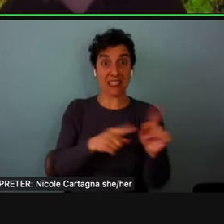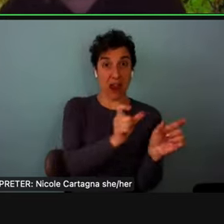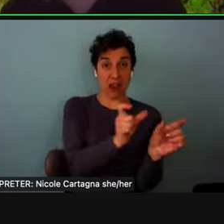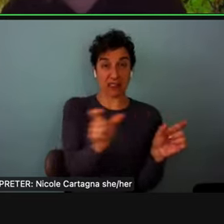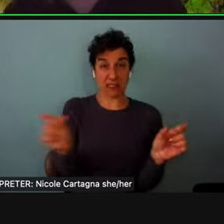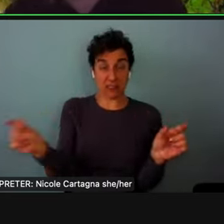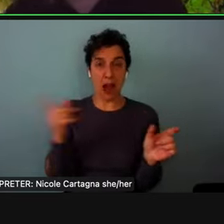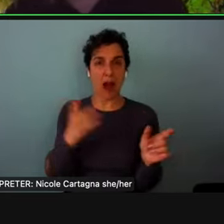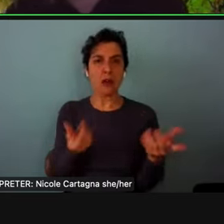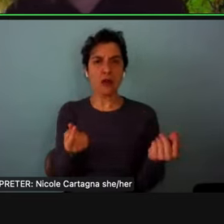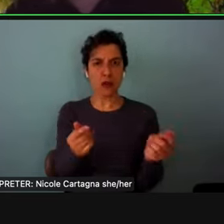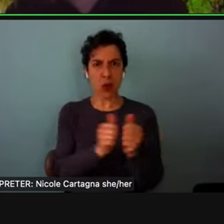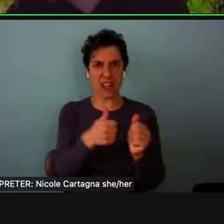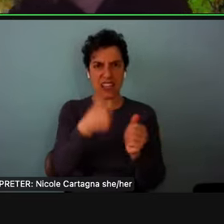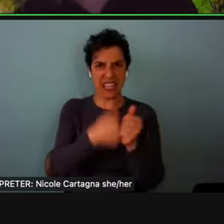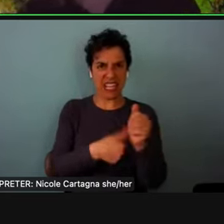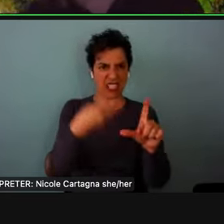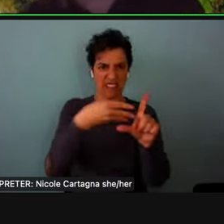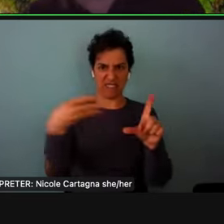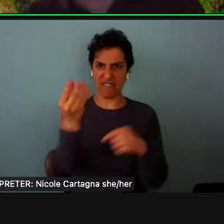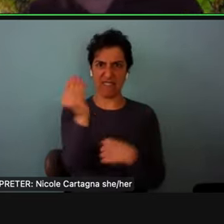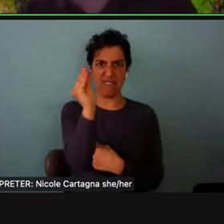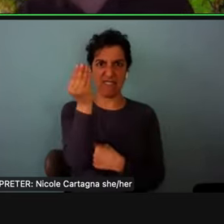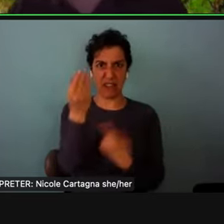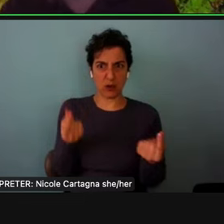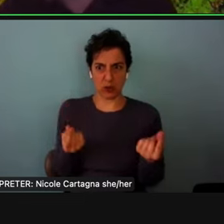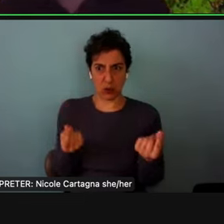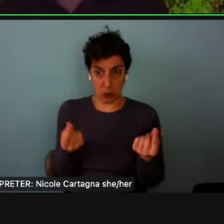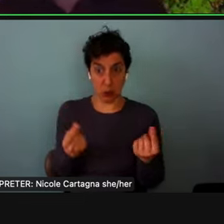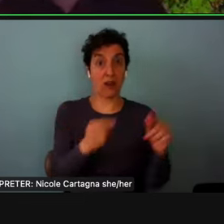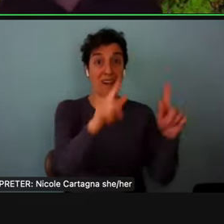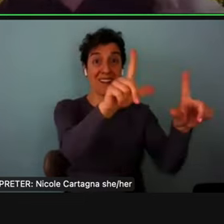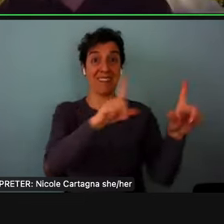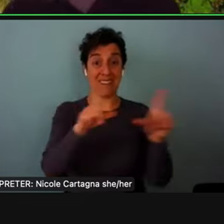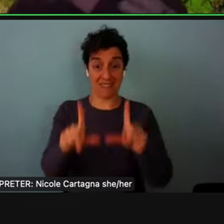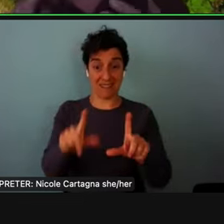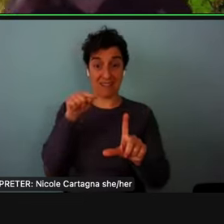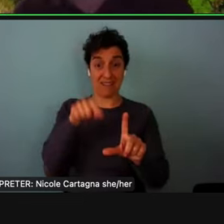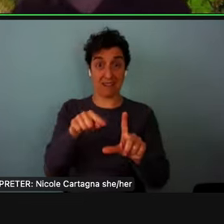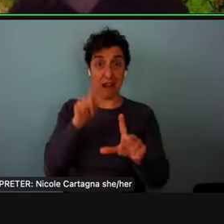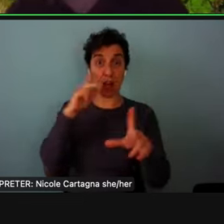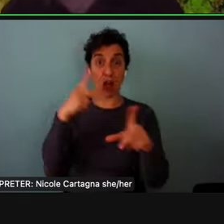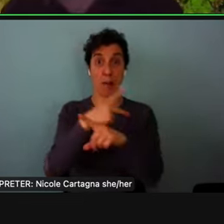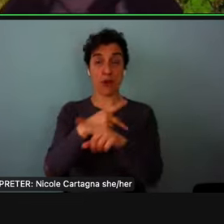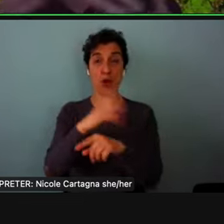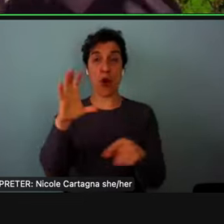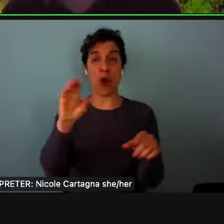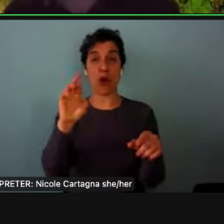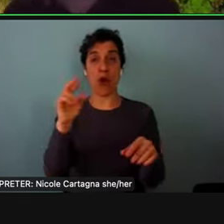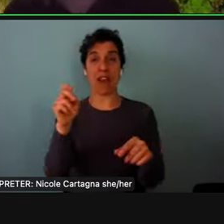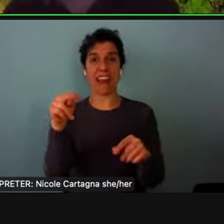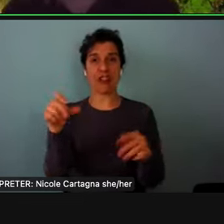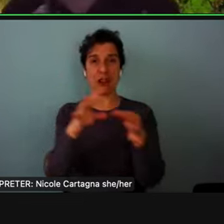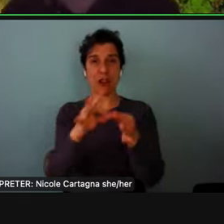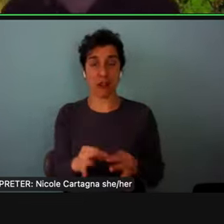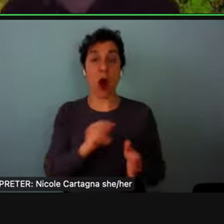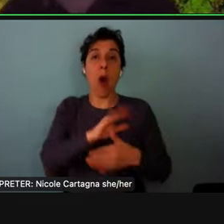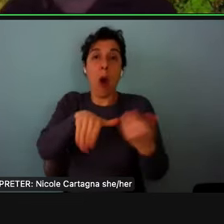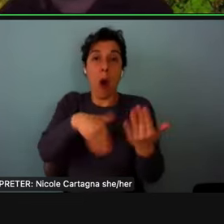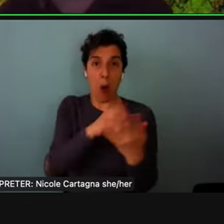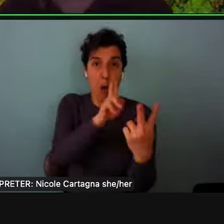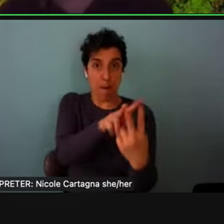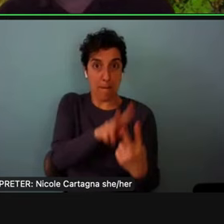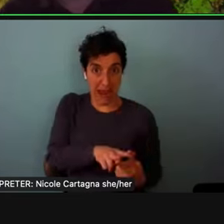do with the matrices? So one thing that people do is to compute correlations between all pairs of function